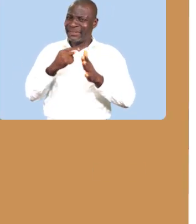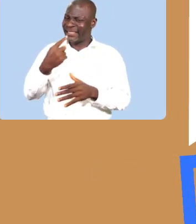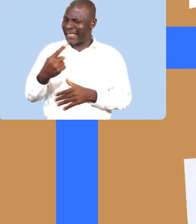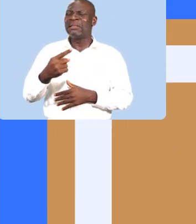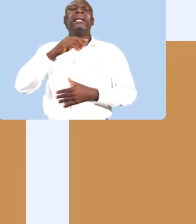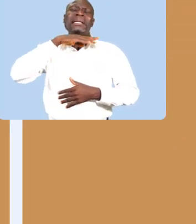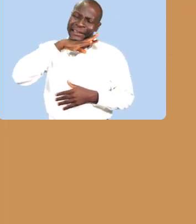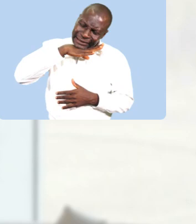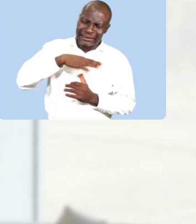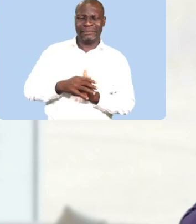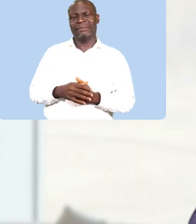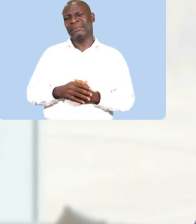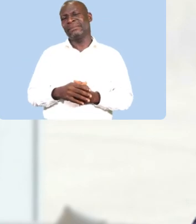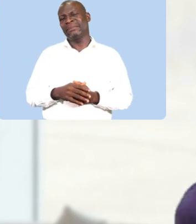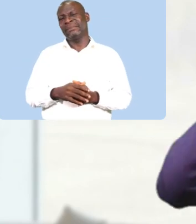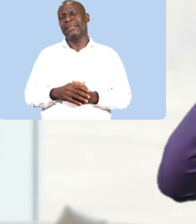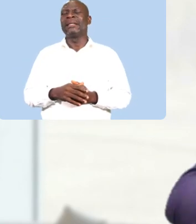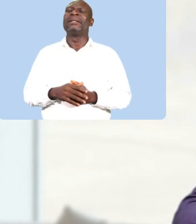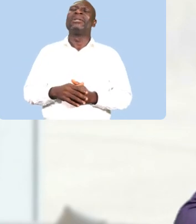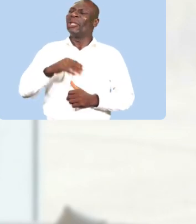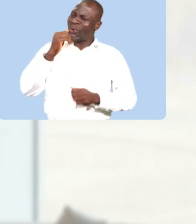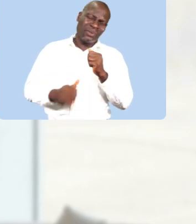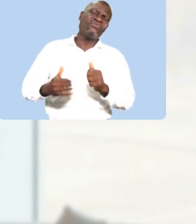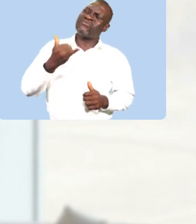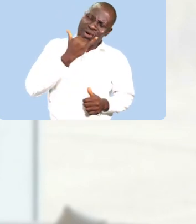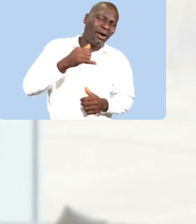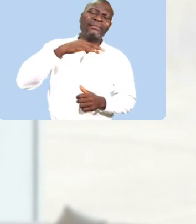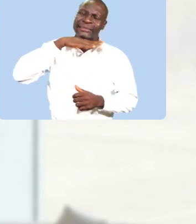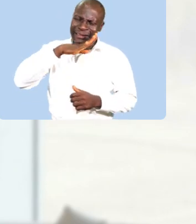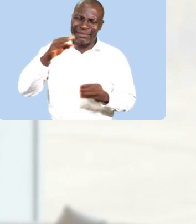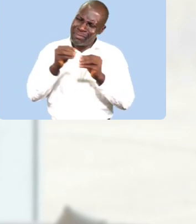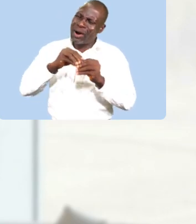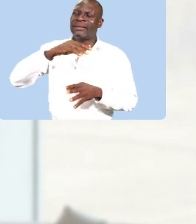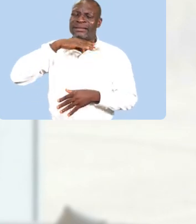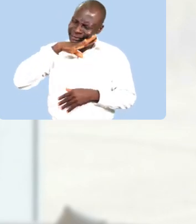Uncleanness. Aya dia aye efi ewo nyankopon anim.